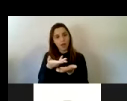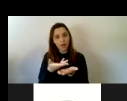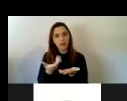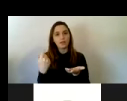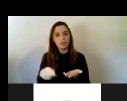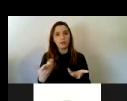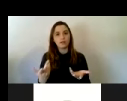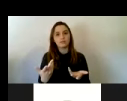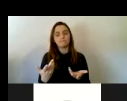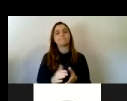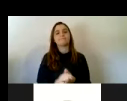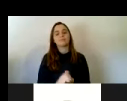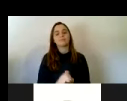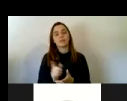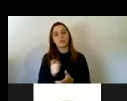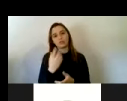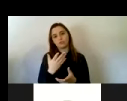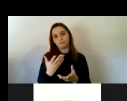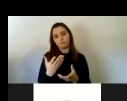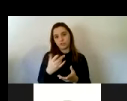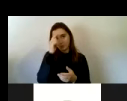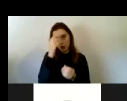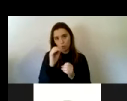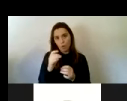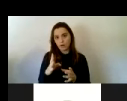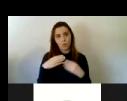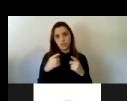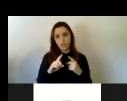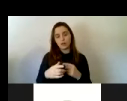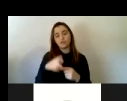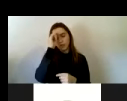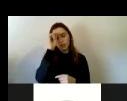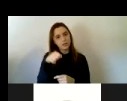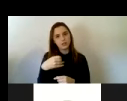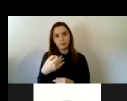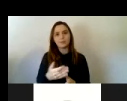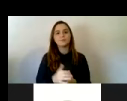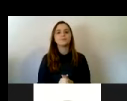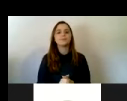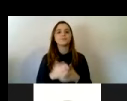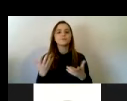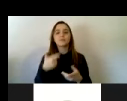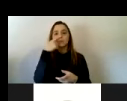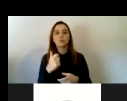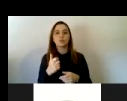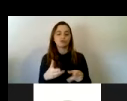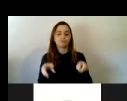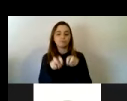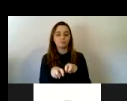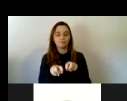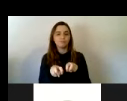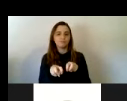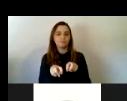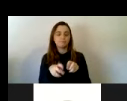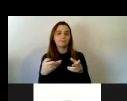work. And this how it's worked, like two persons sitting in together, and this an example